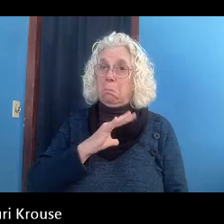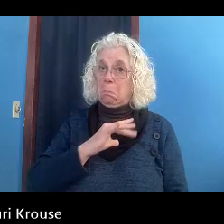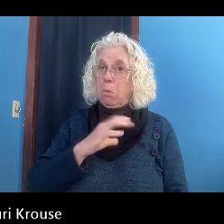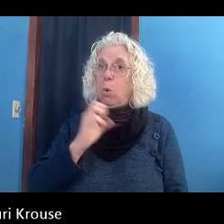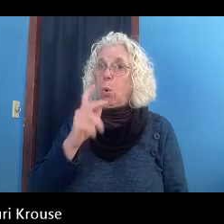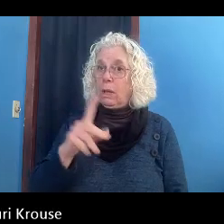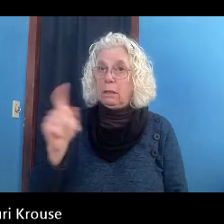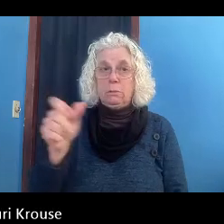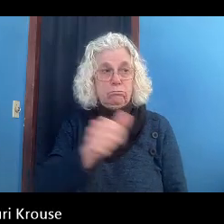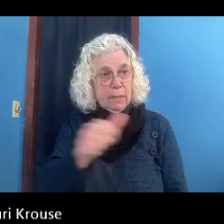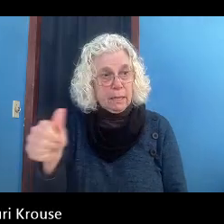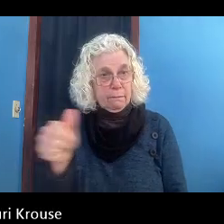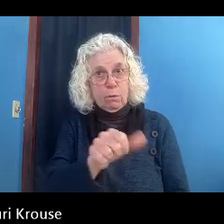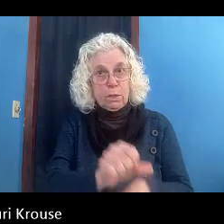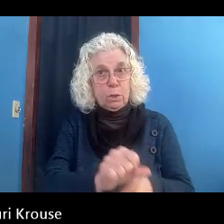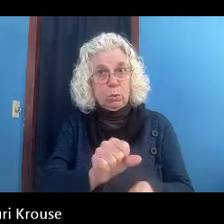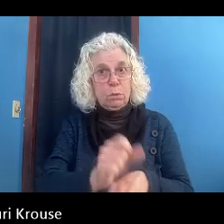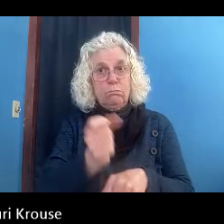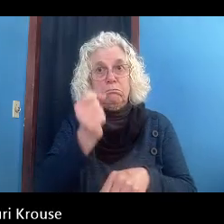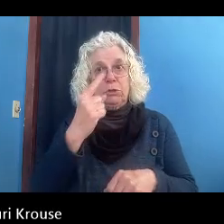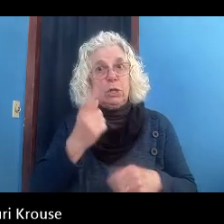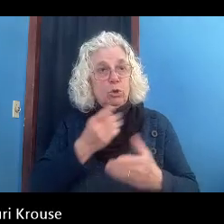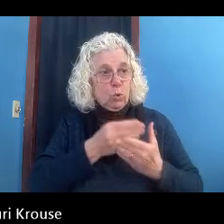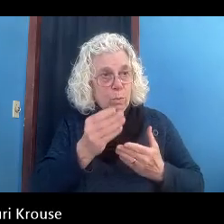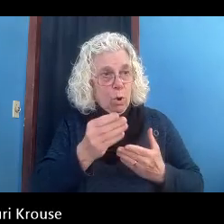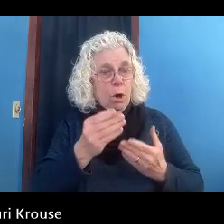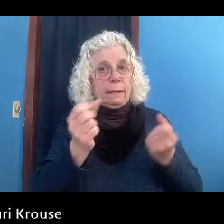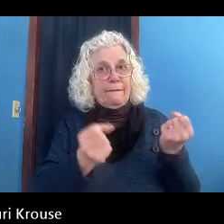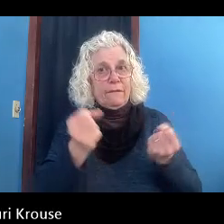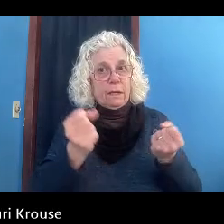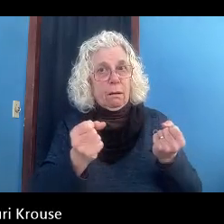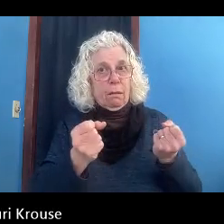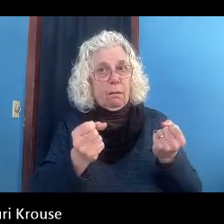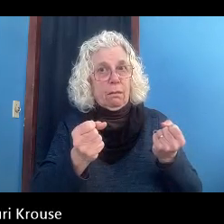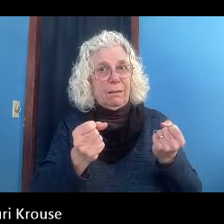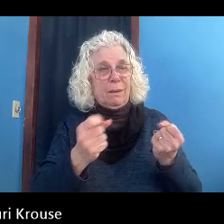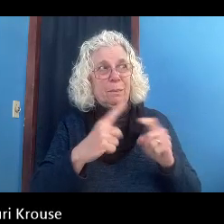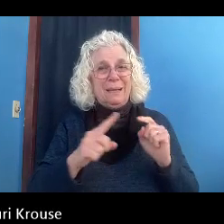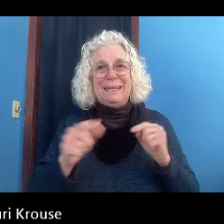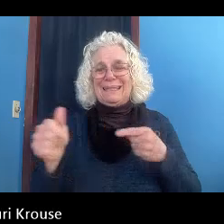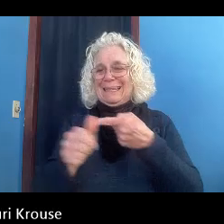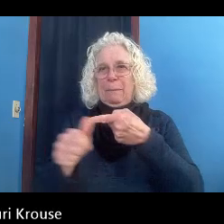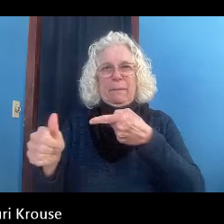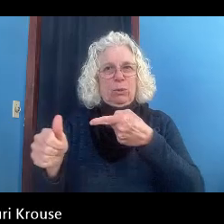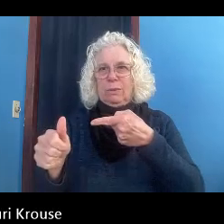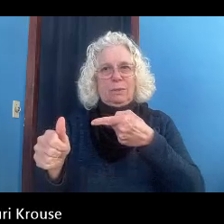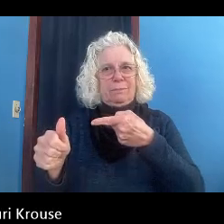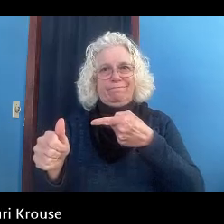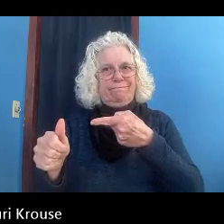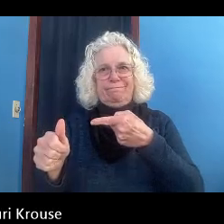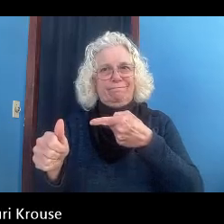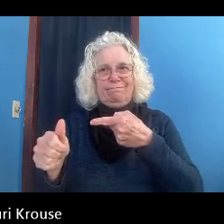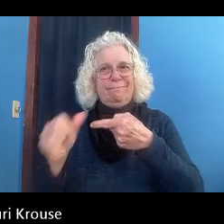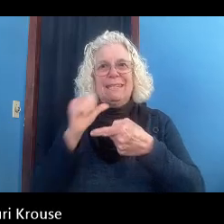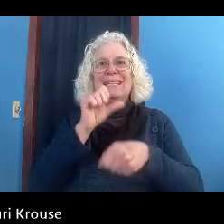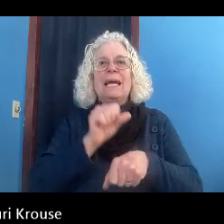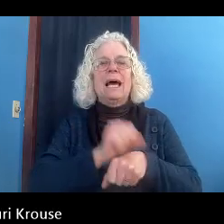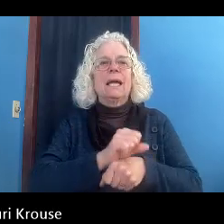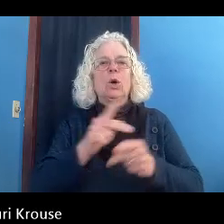from work, right? But unfortunately, commuting in general is something that does not qualify as a workplace